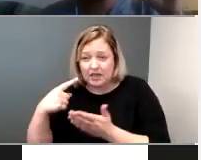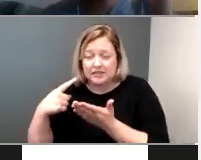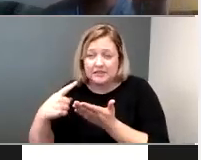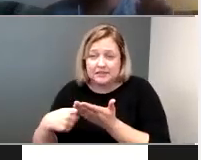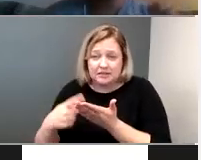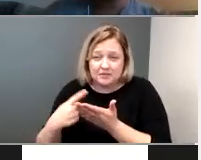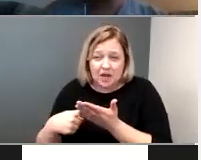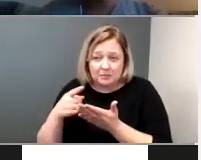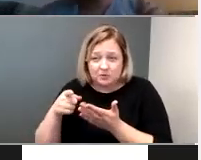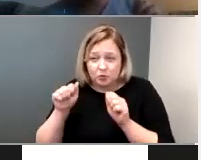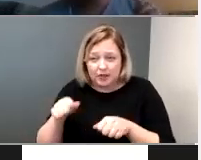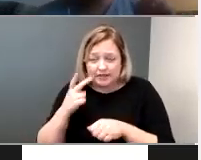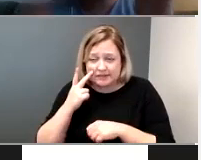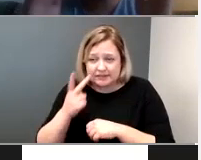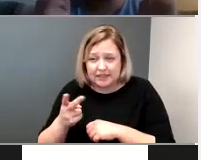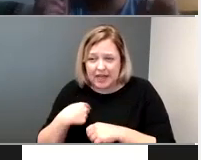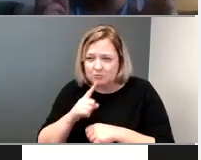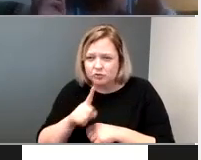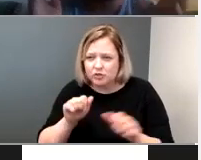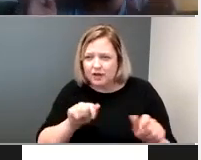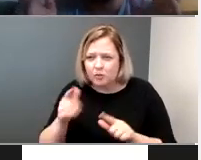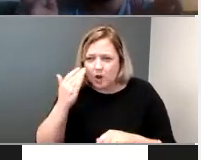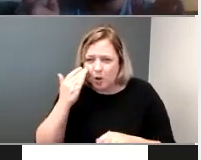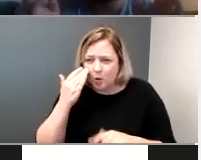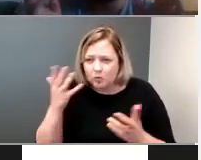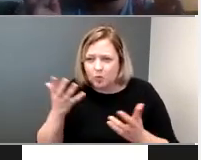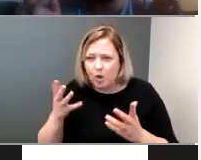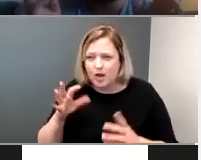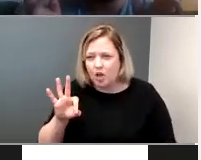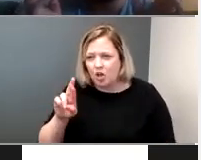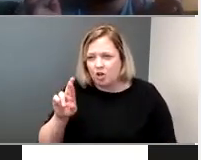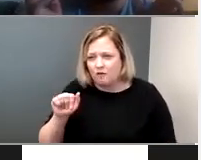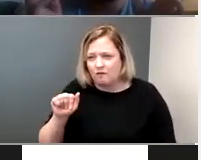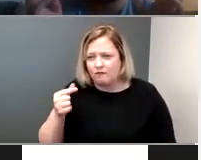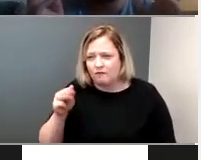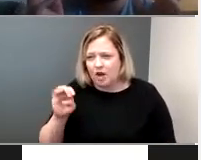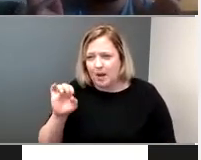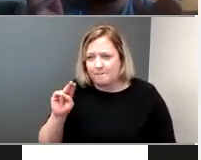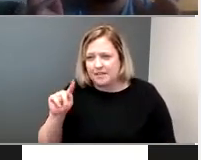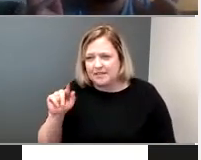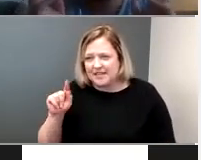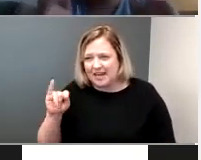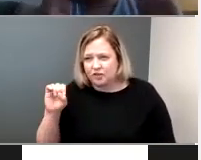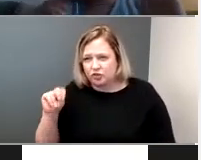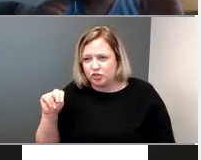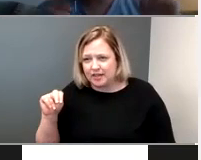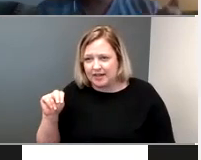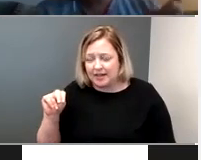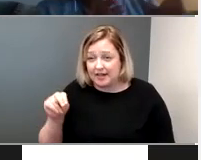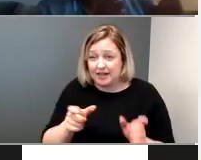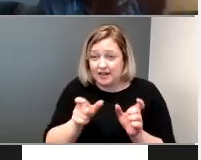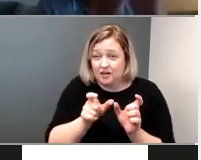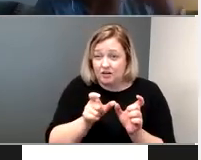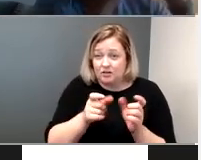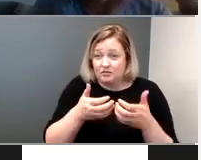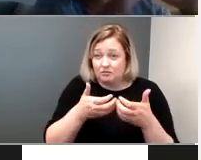And you can see, I'm sure that everyone knows what fragmentation of memory and defragmentation of memory is. So fragmentation of memory